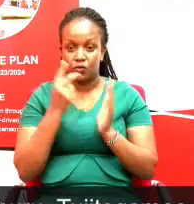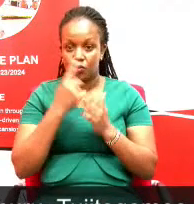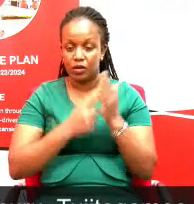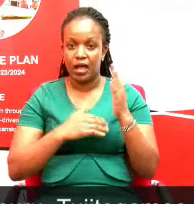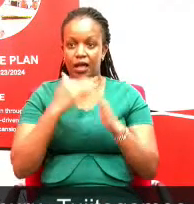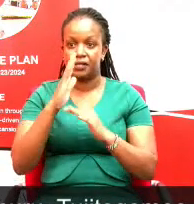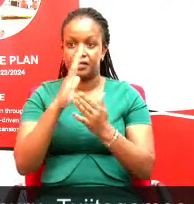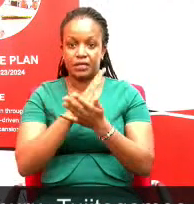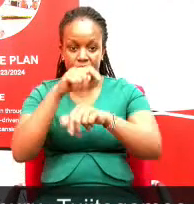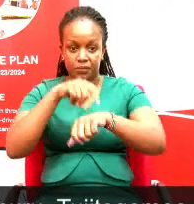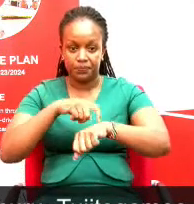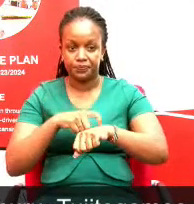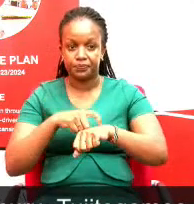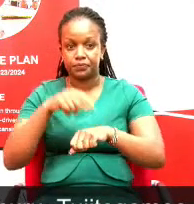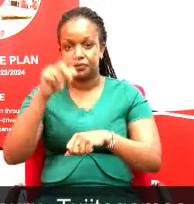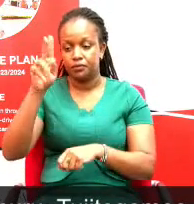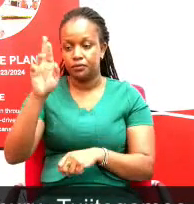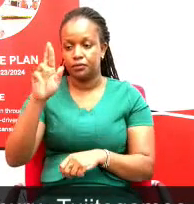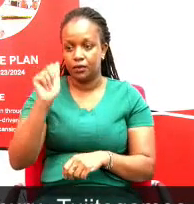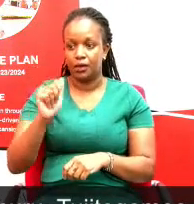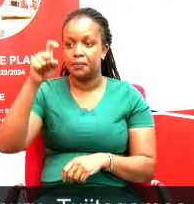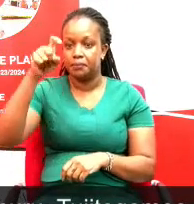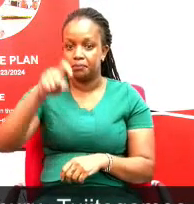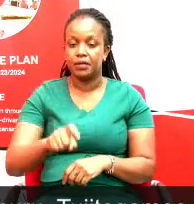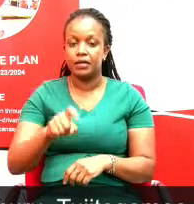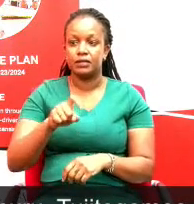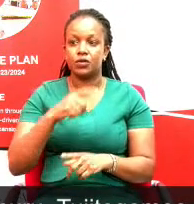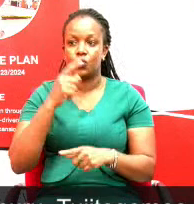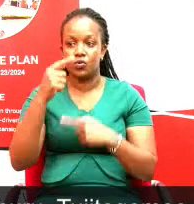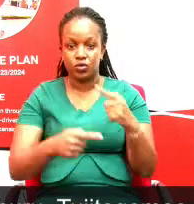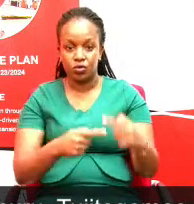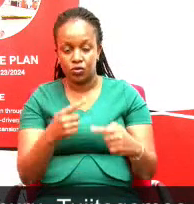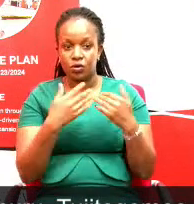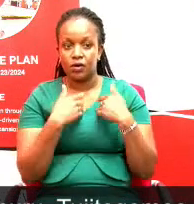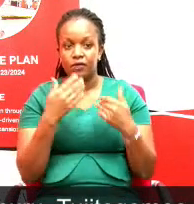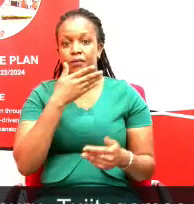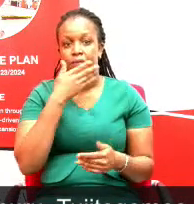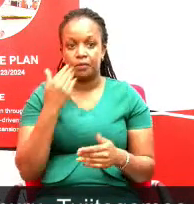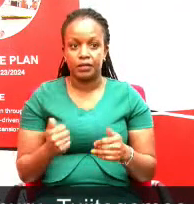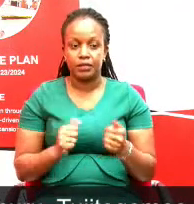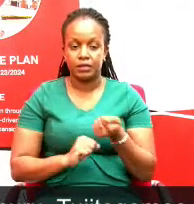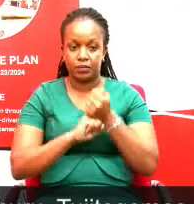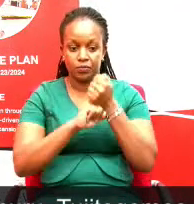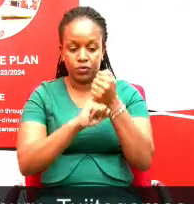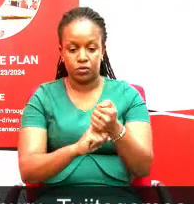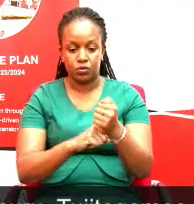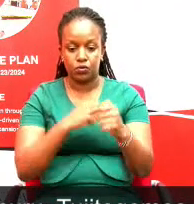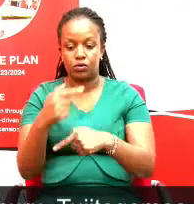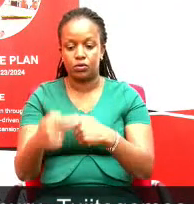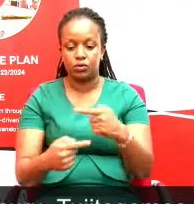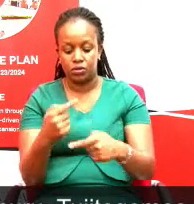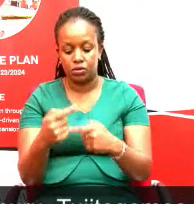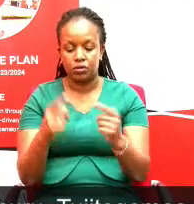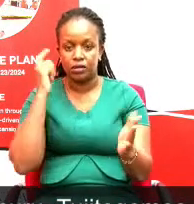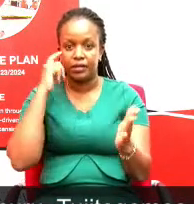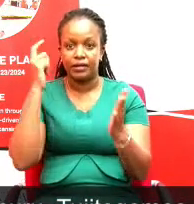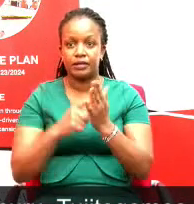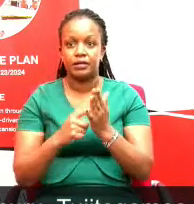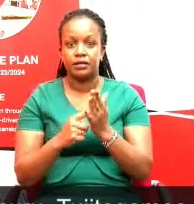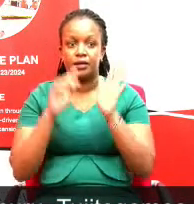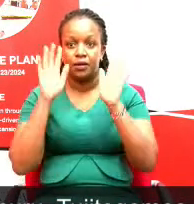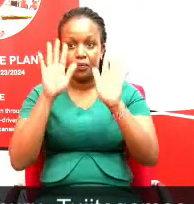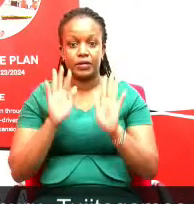that KRA must continue to have the best in terms of support for them to continue realizing this